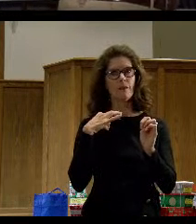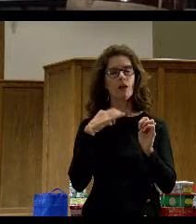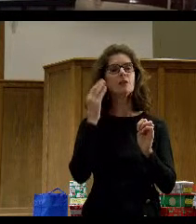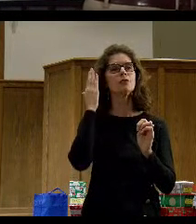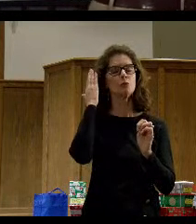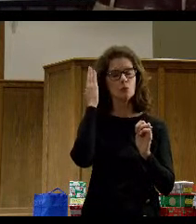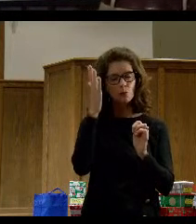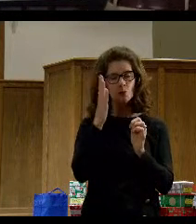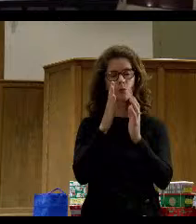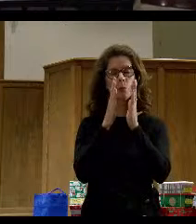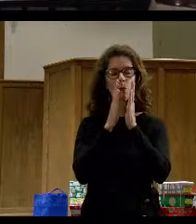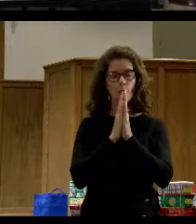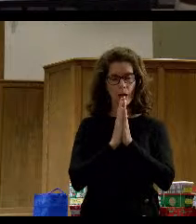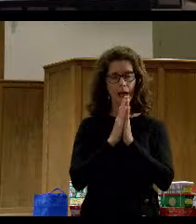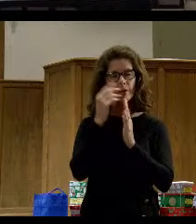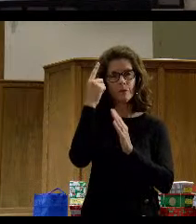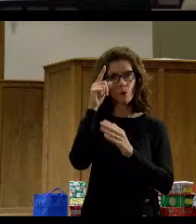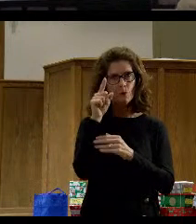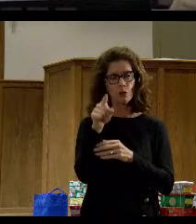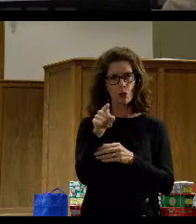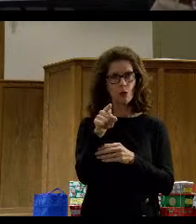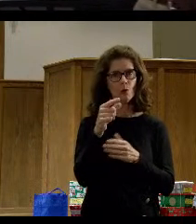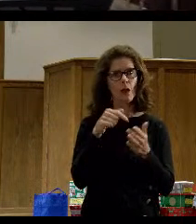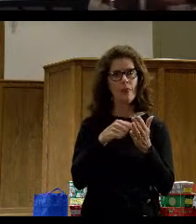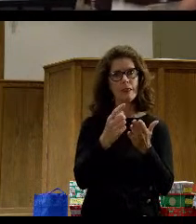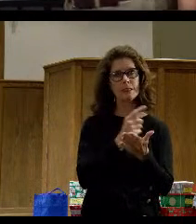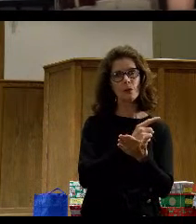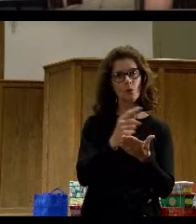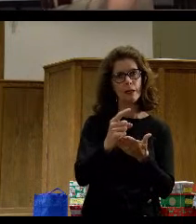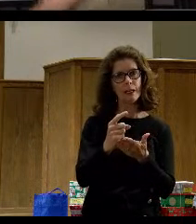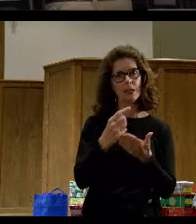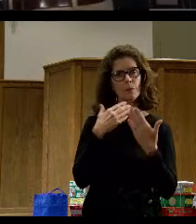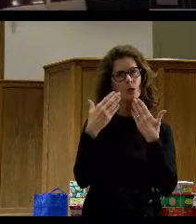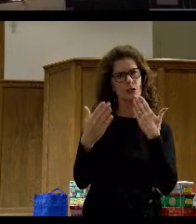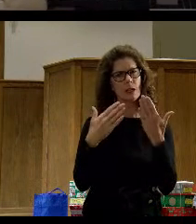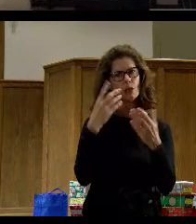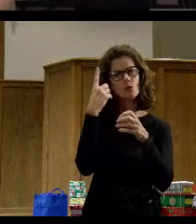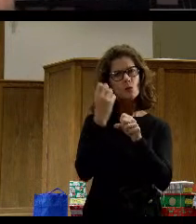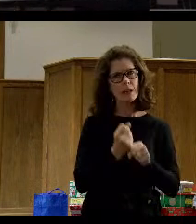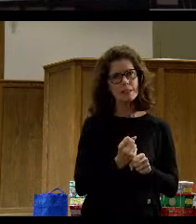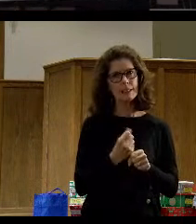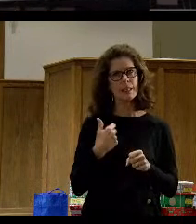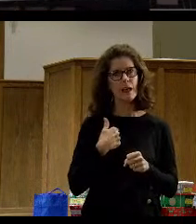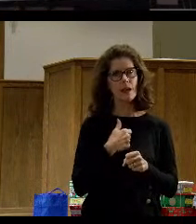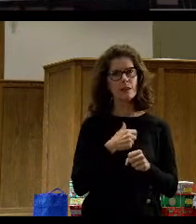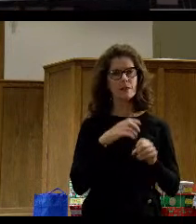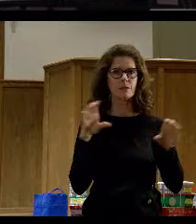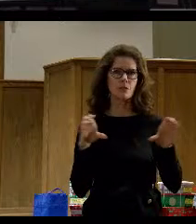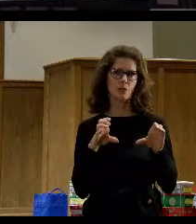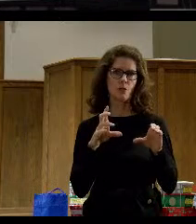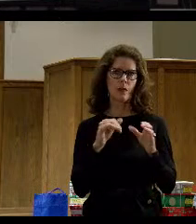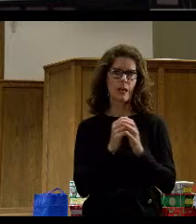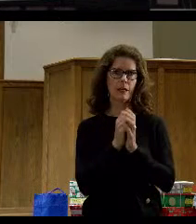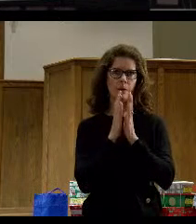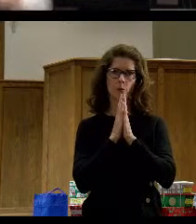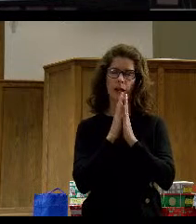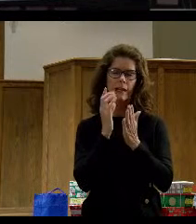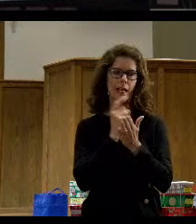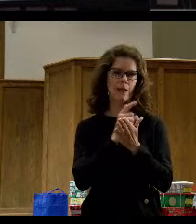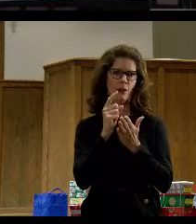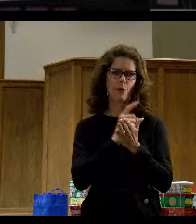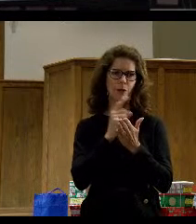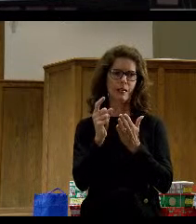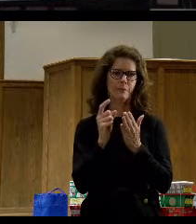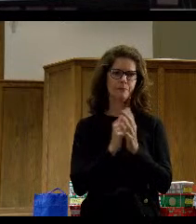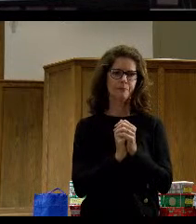Father this week. And so we appreciate you entrusting us with that and praying with you every single week. A couple of things as you're making